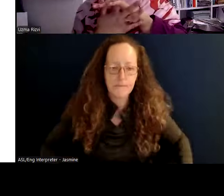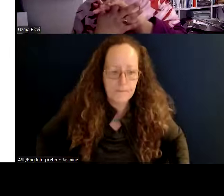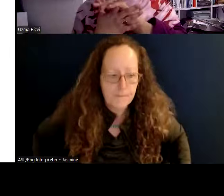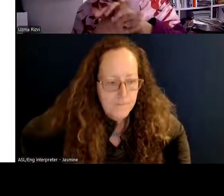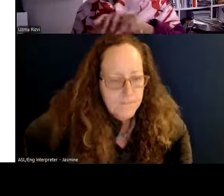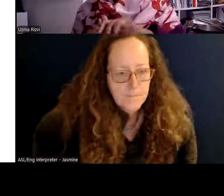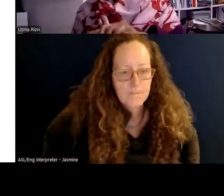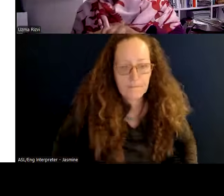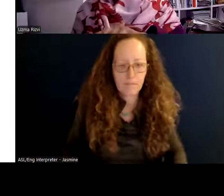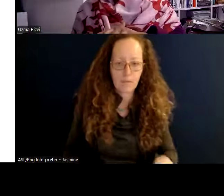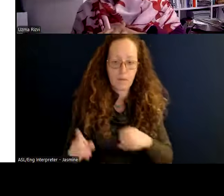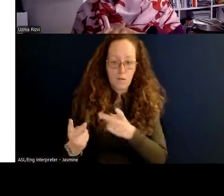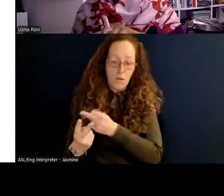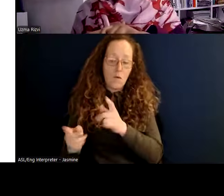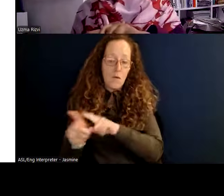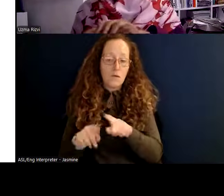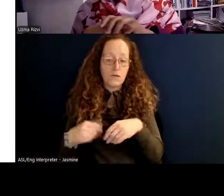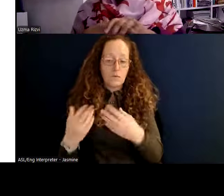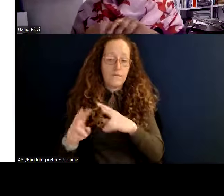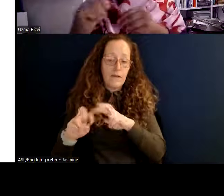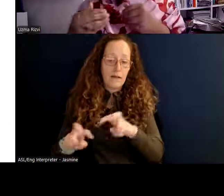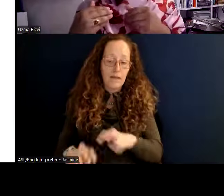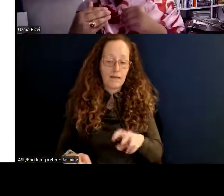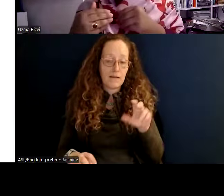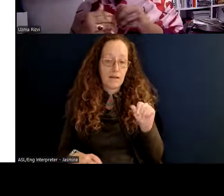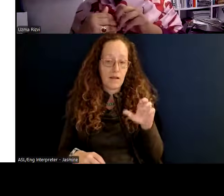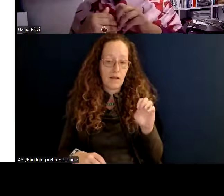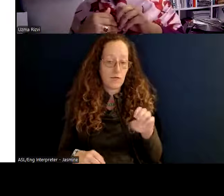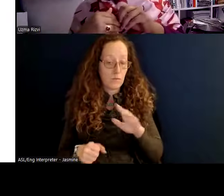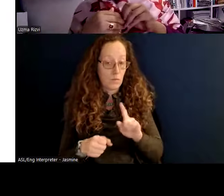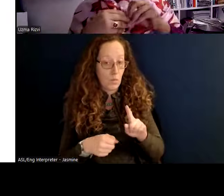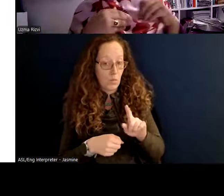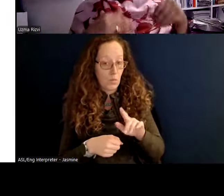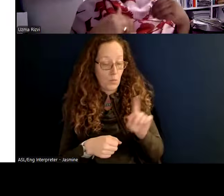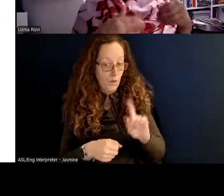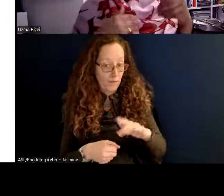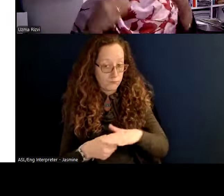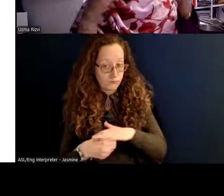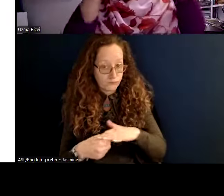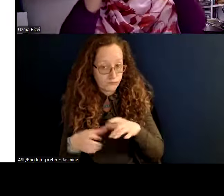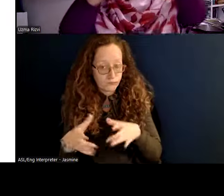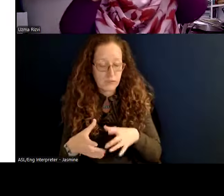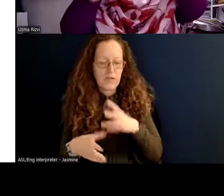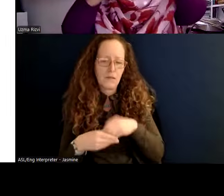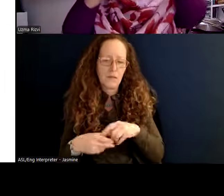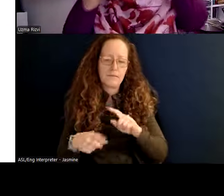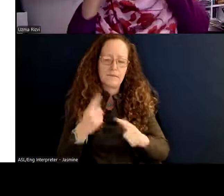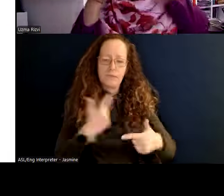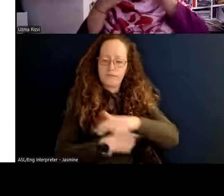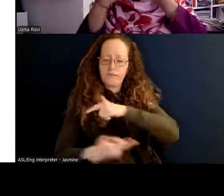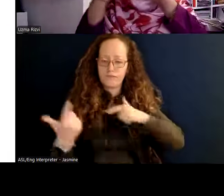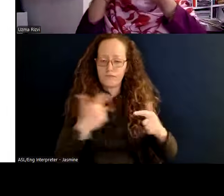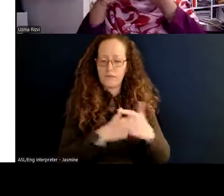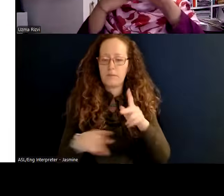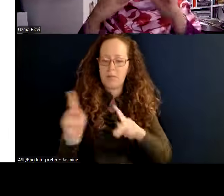provide an analysis of the location of care that includes interpersonal, but is more about the ways by which welfare,